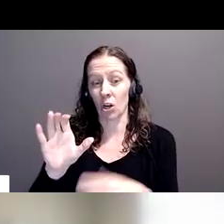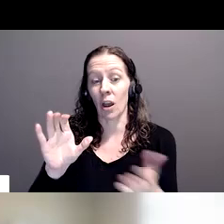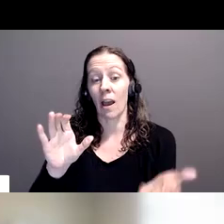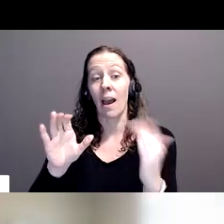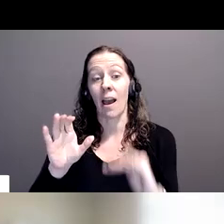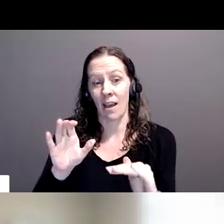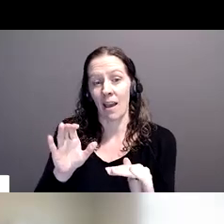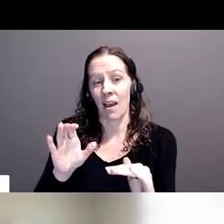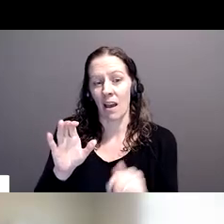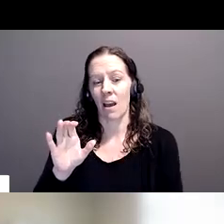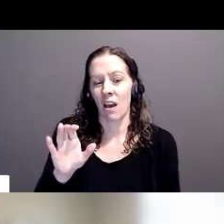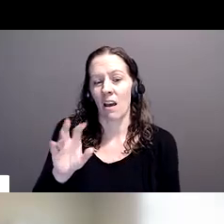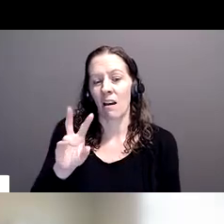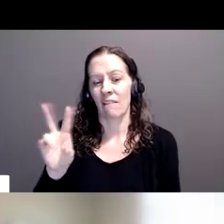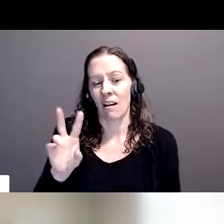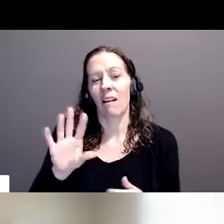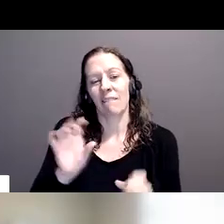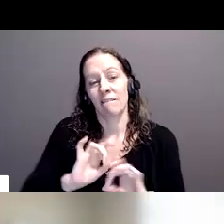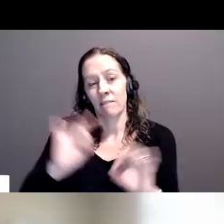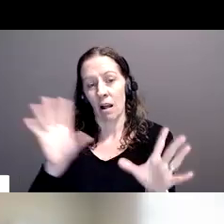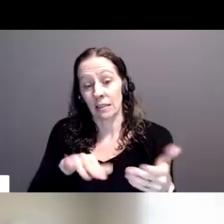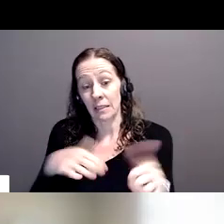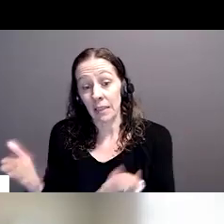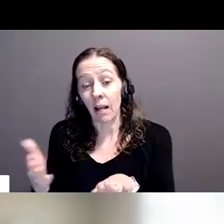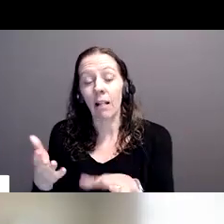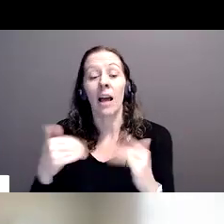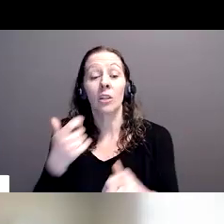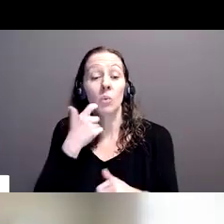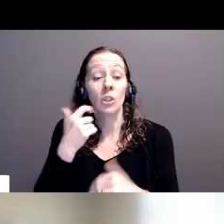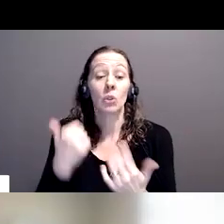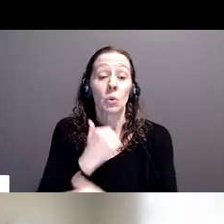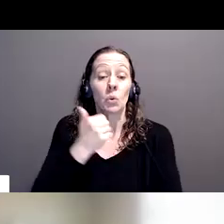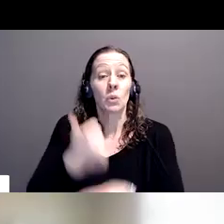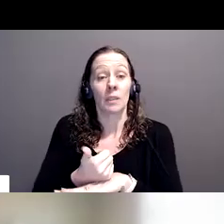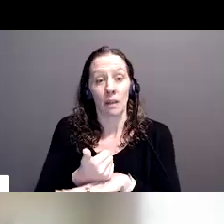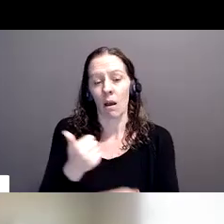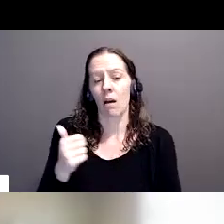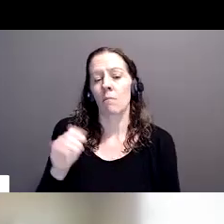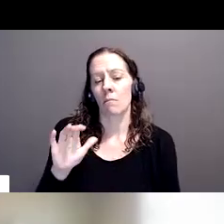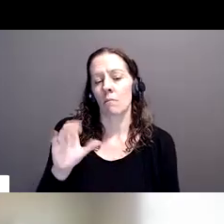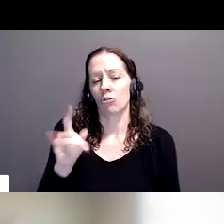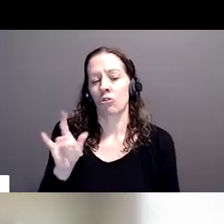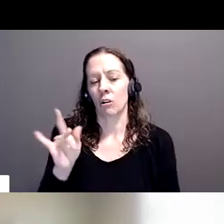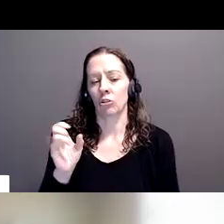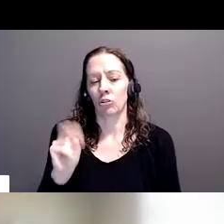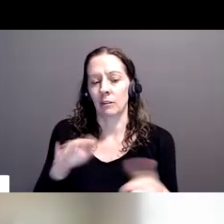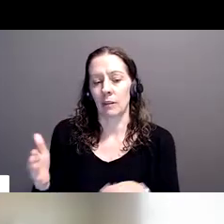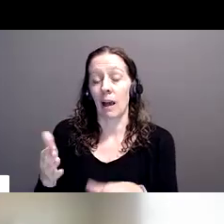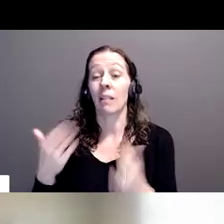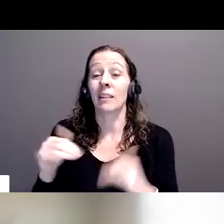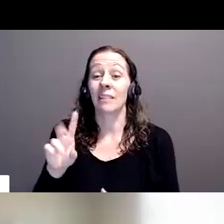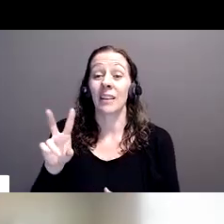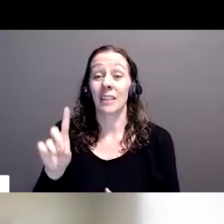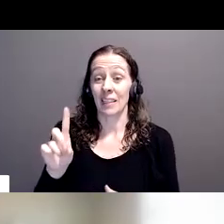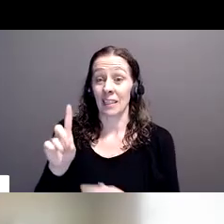committee, the Construction Death Review Committee. So the DVD was established